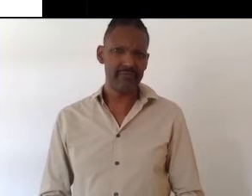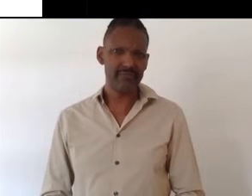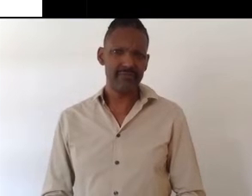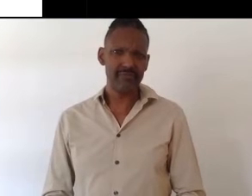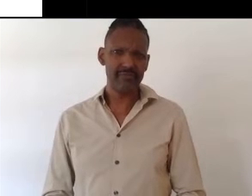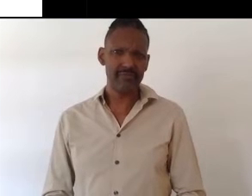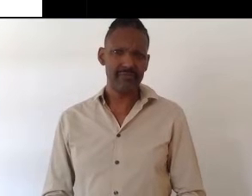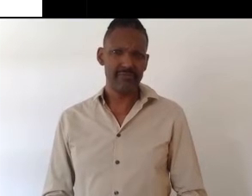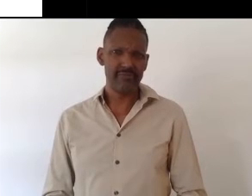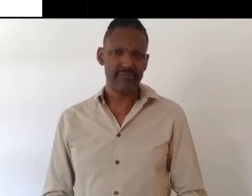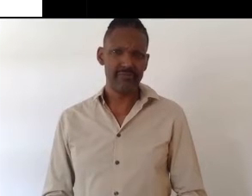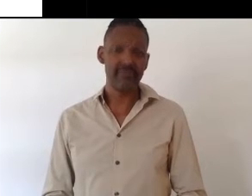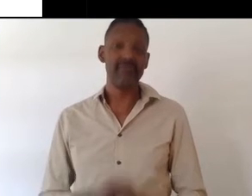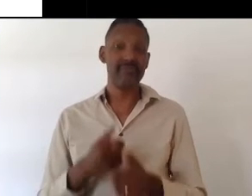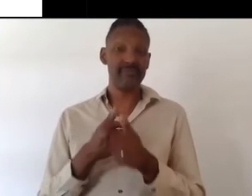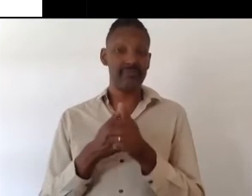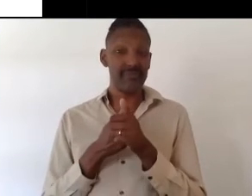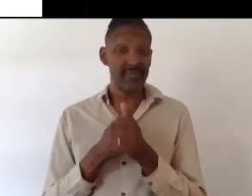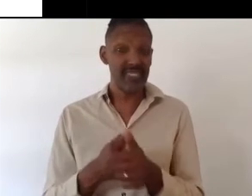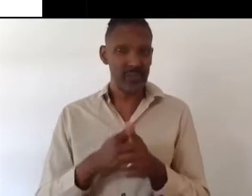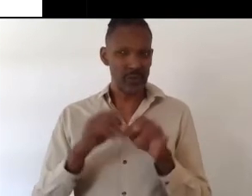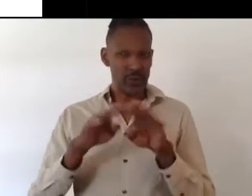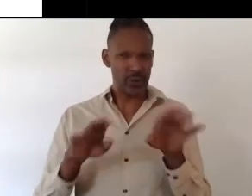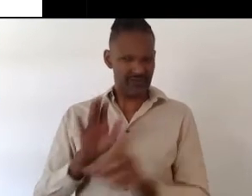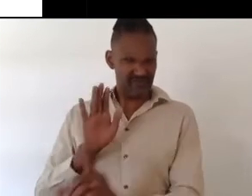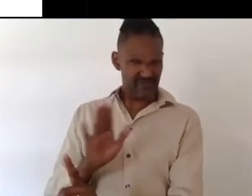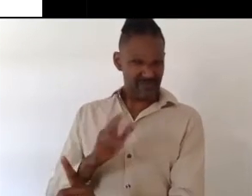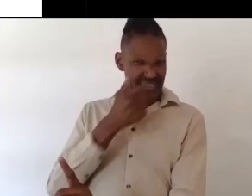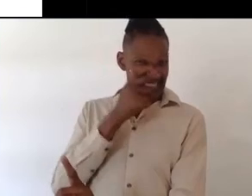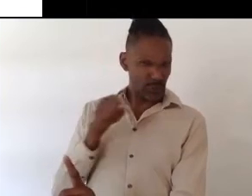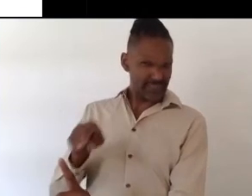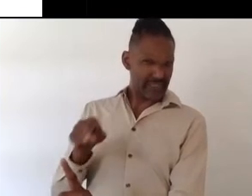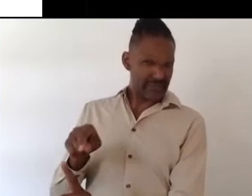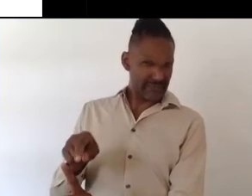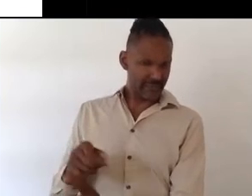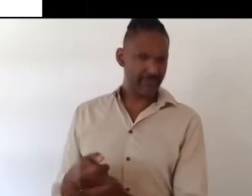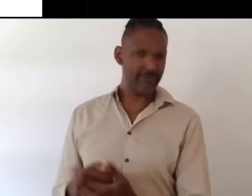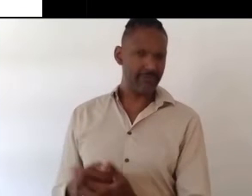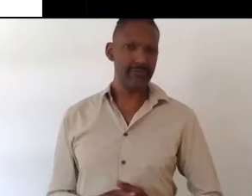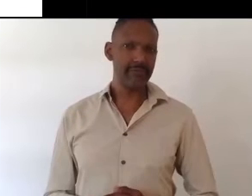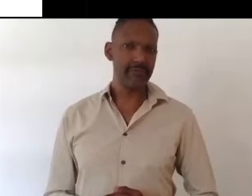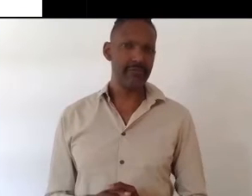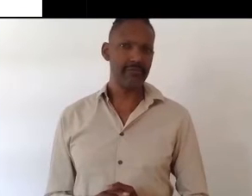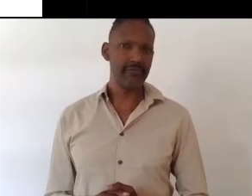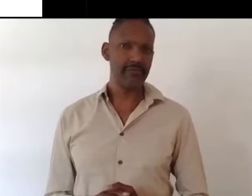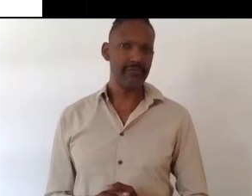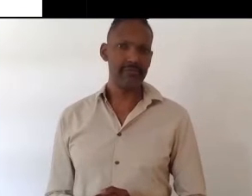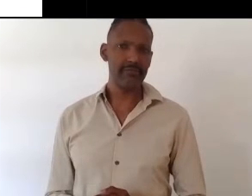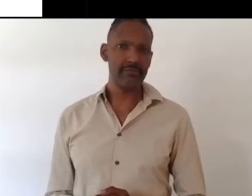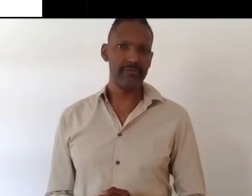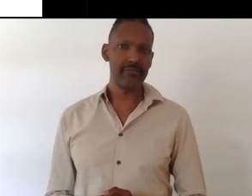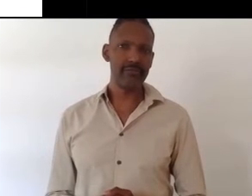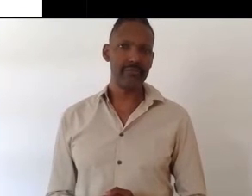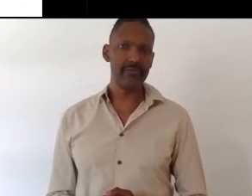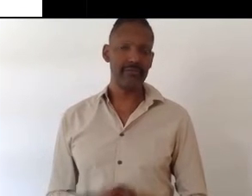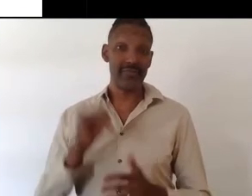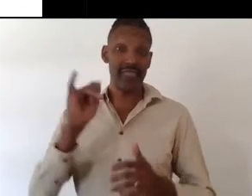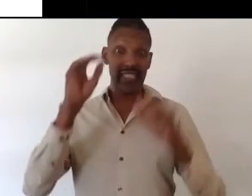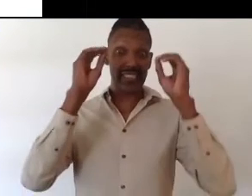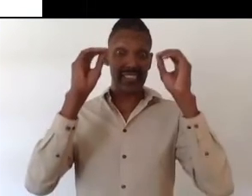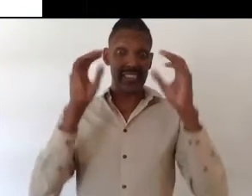they were very into sounds. Use existing resources as well. So we used